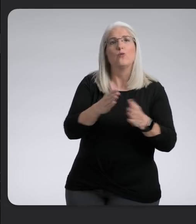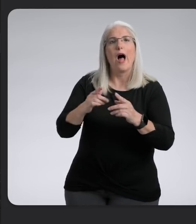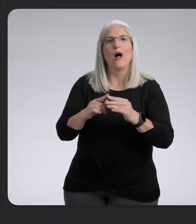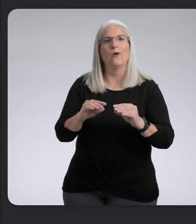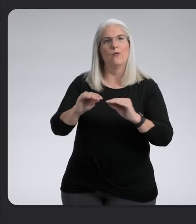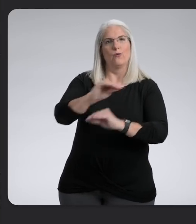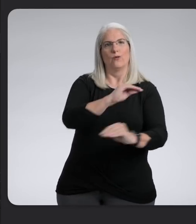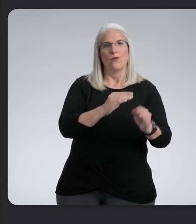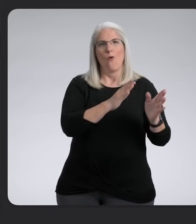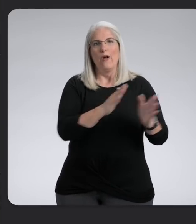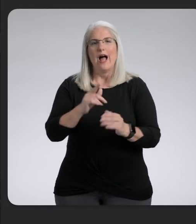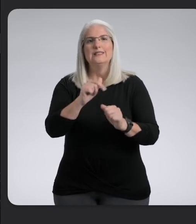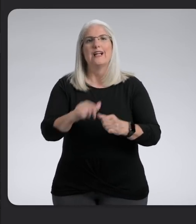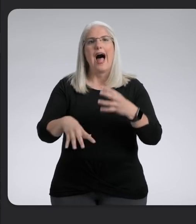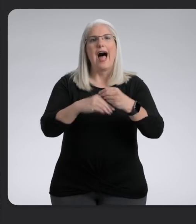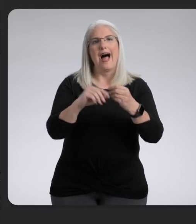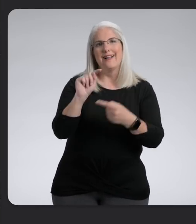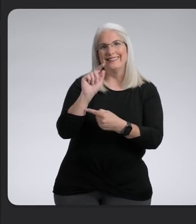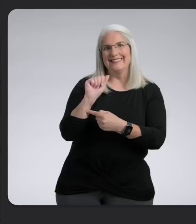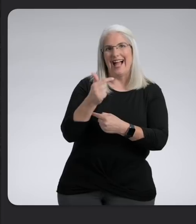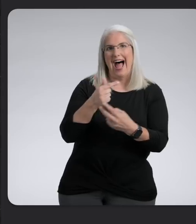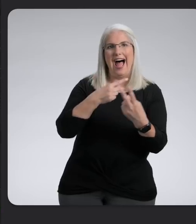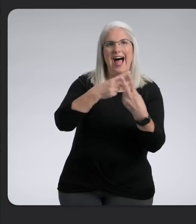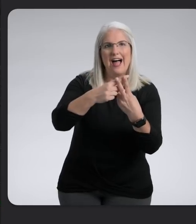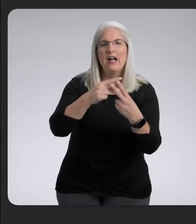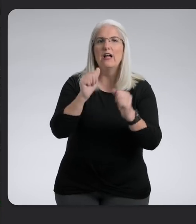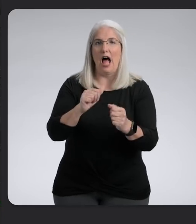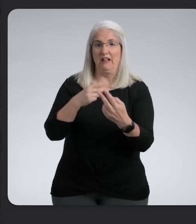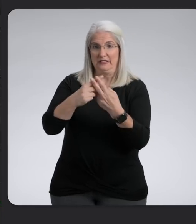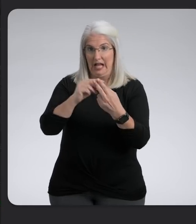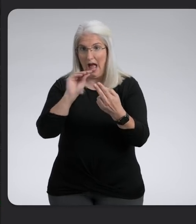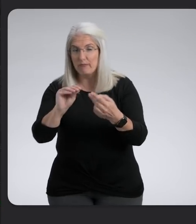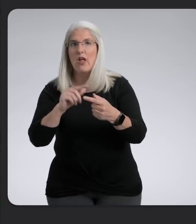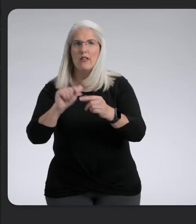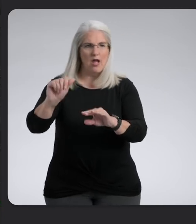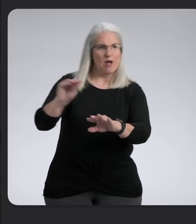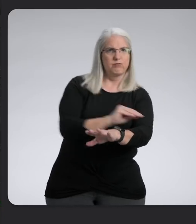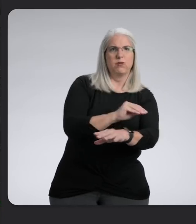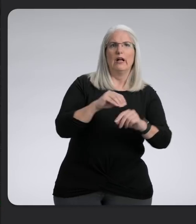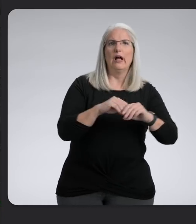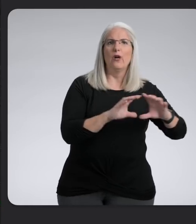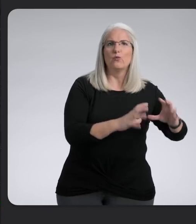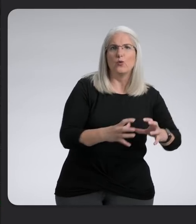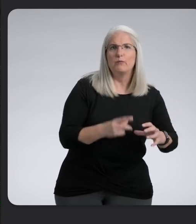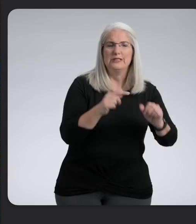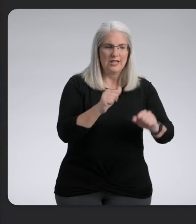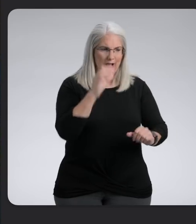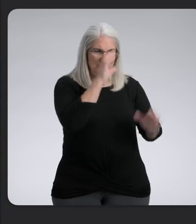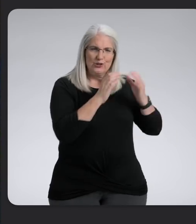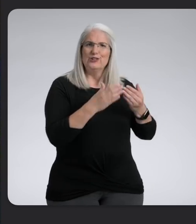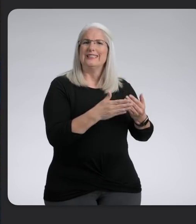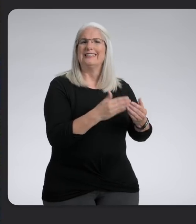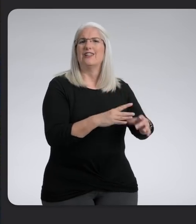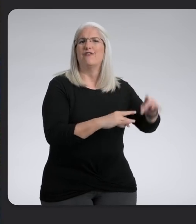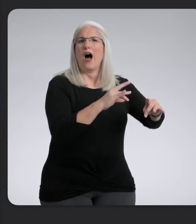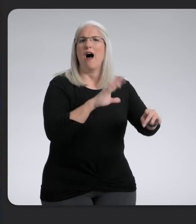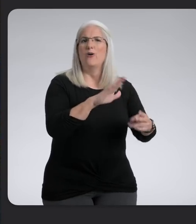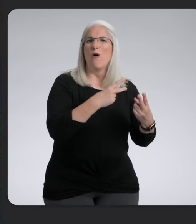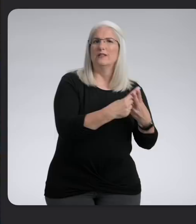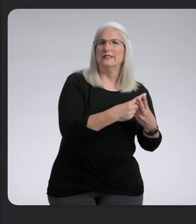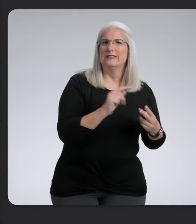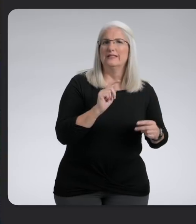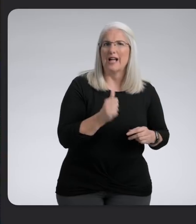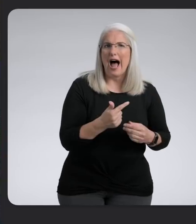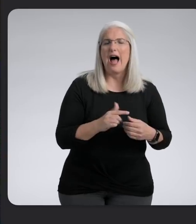tags. You can add a tag anywhere in your note, and then use the tag browser to quickly find your notes. But sometimes, you just